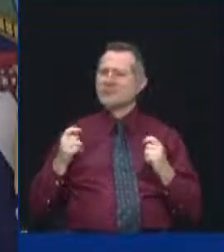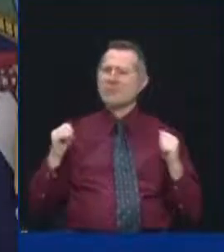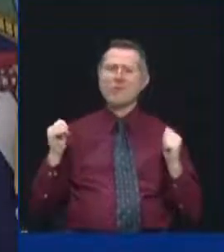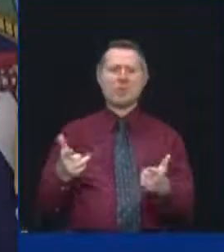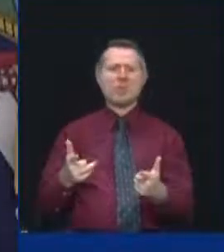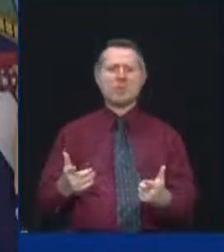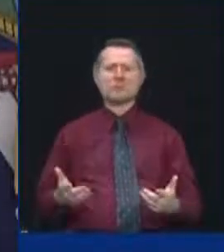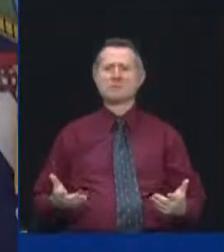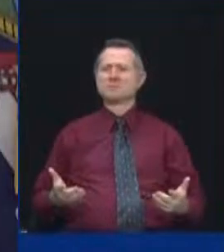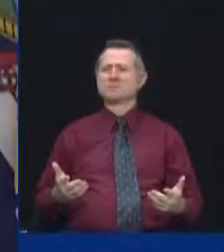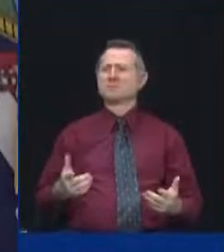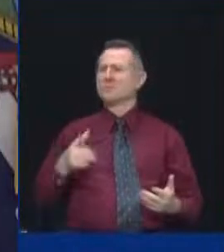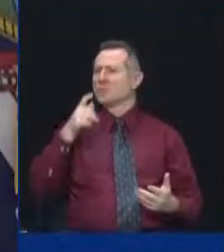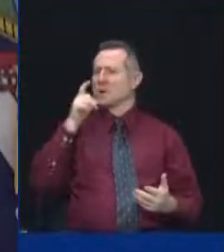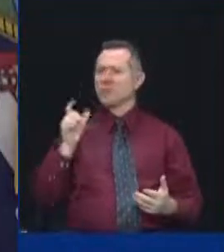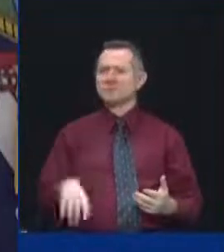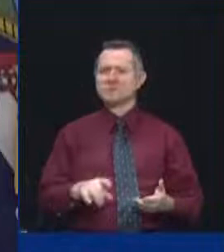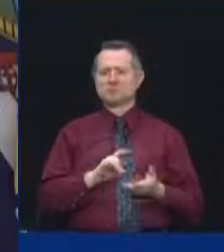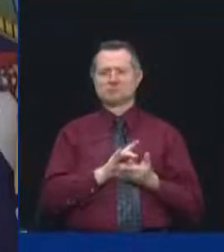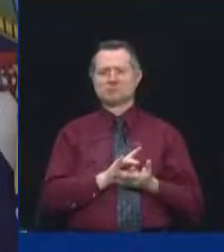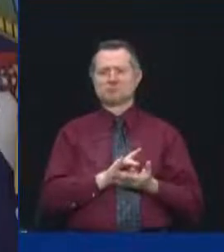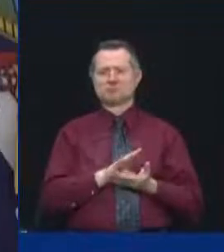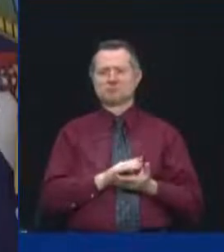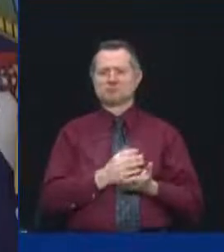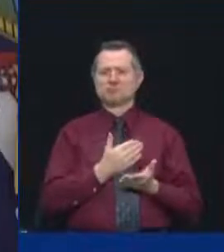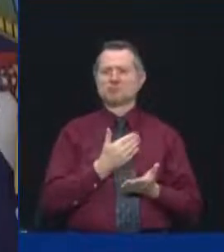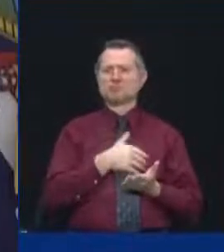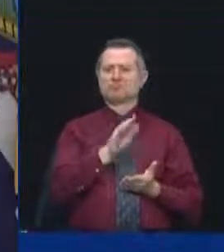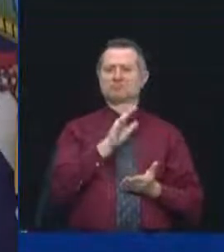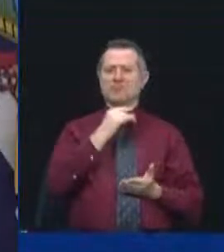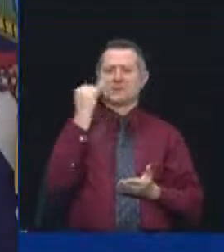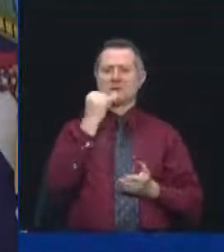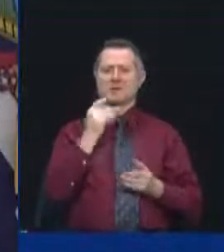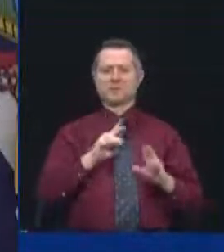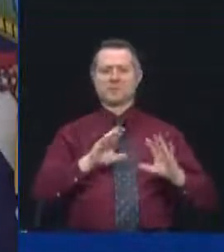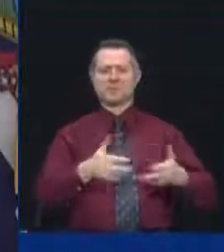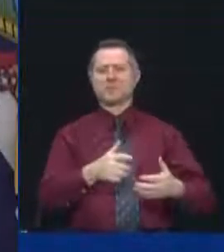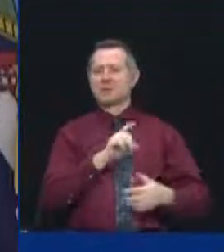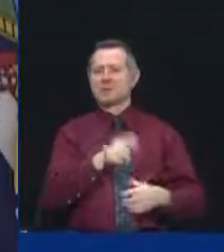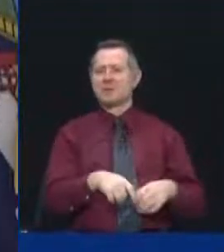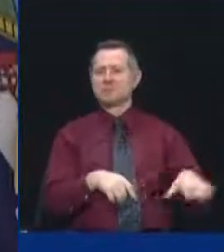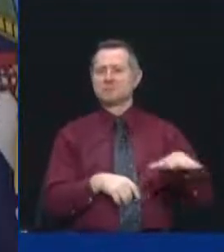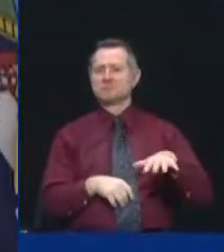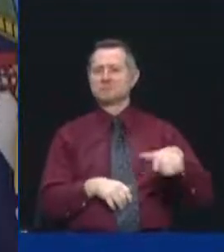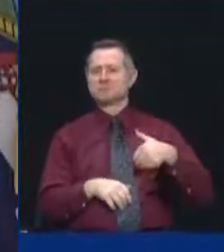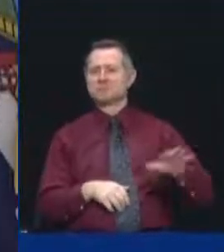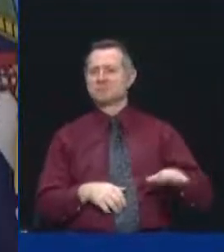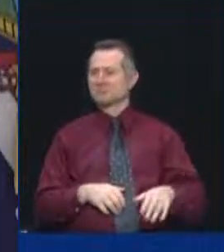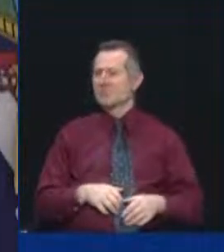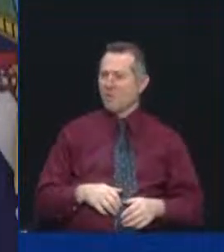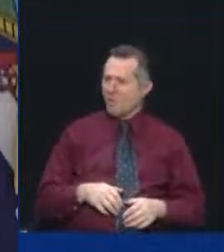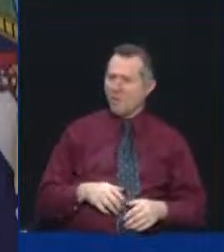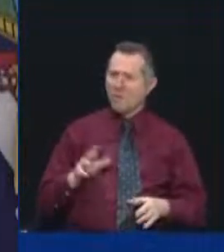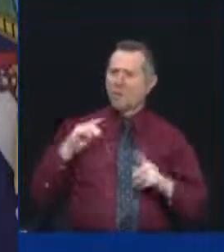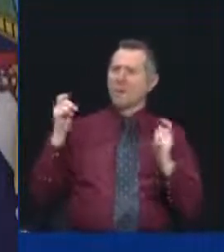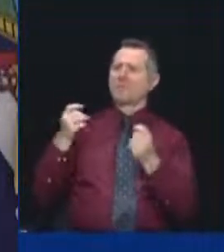to exclude Italians to celebrate indigenous